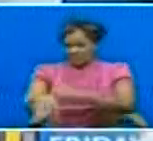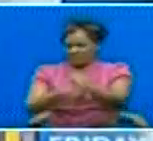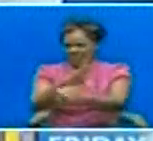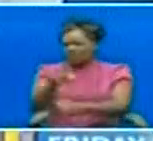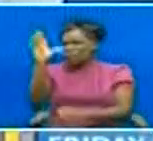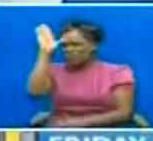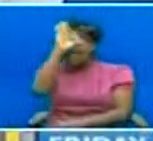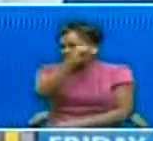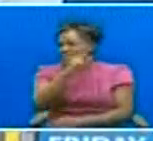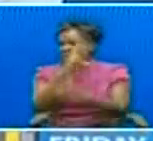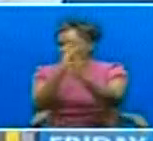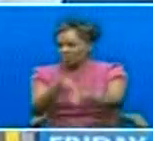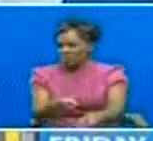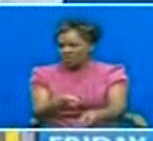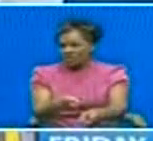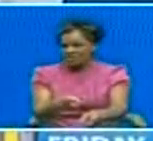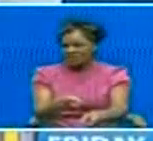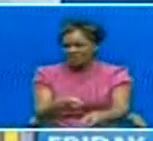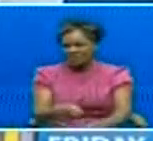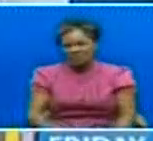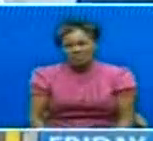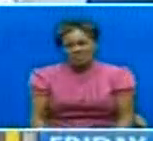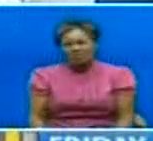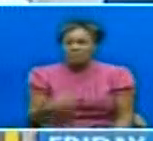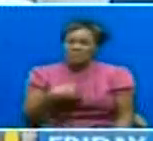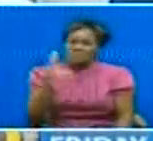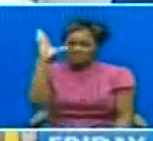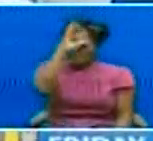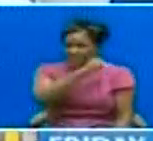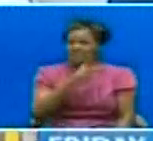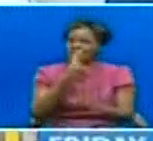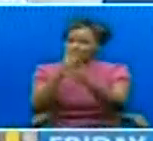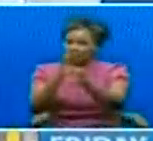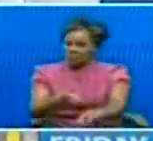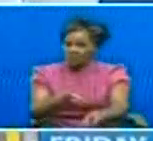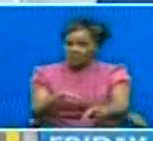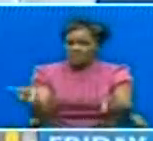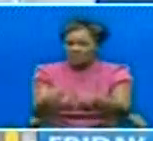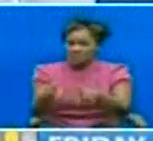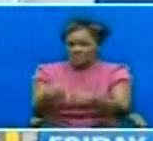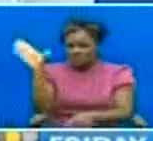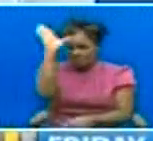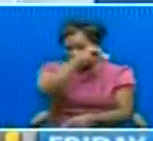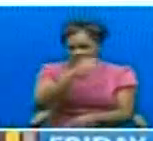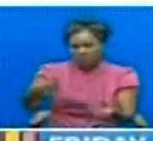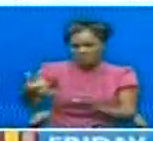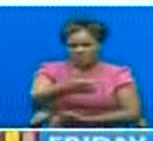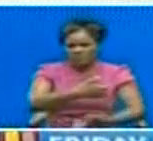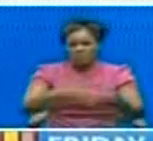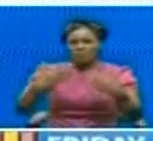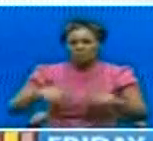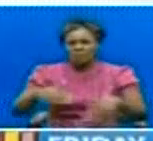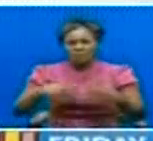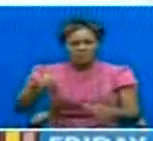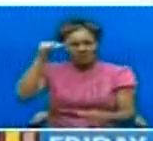Do you miss reporting and all these things? I miss reporting. I miss interacting, meeting people. Yes. And